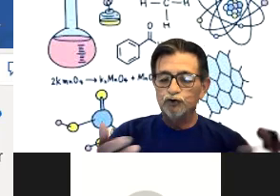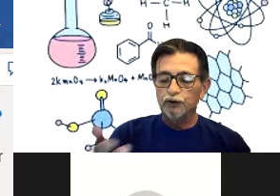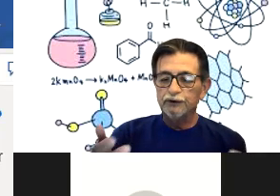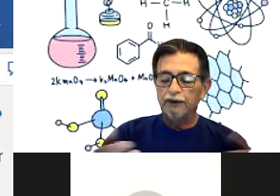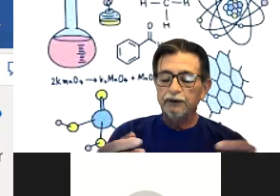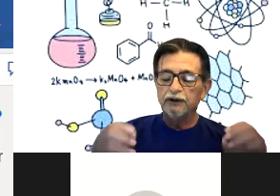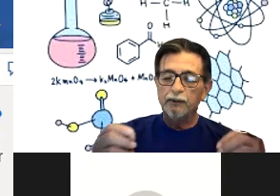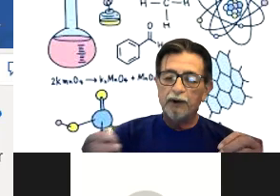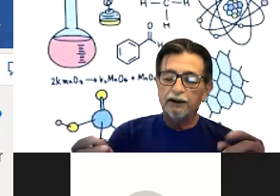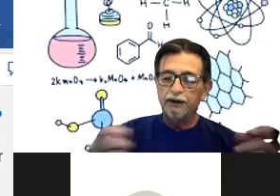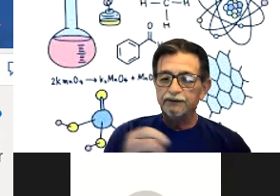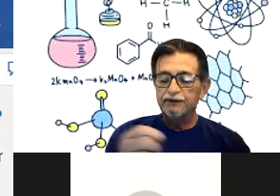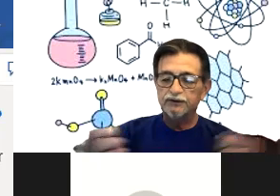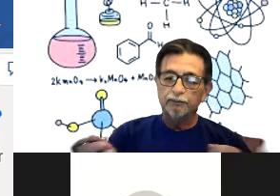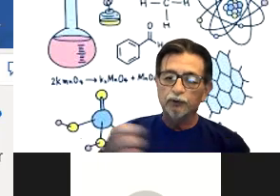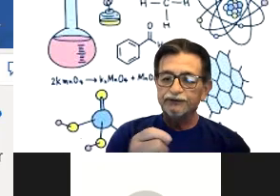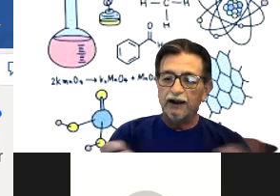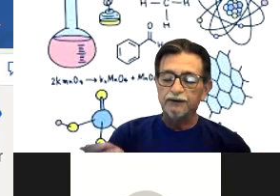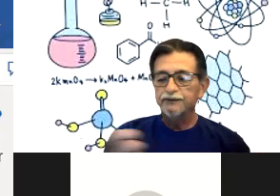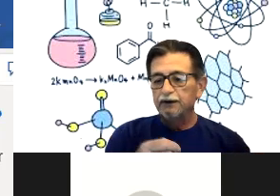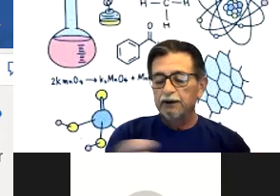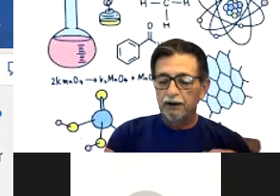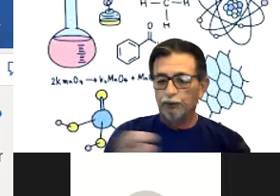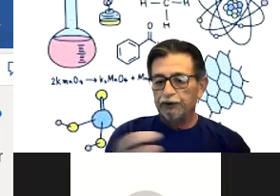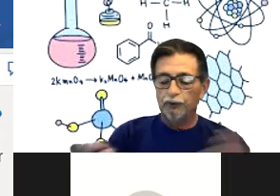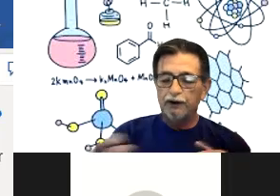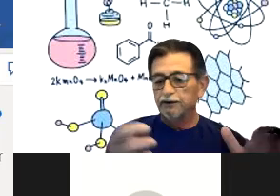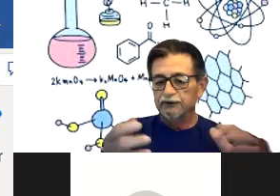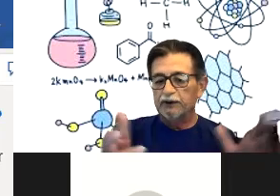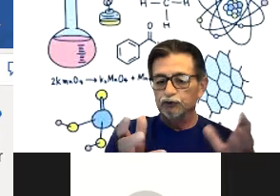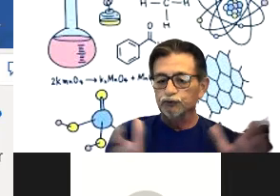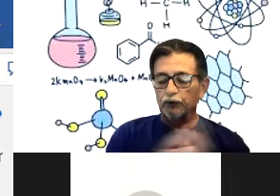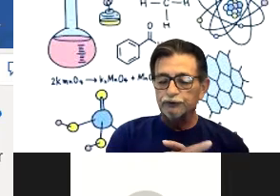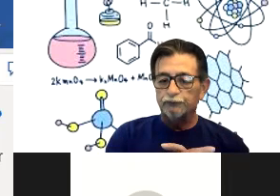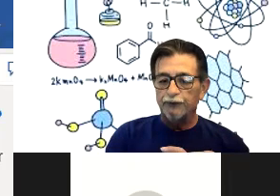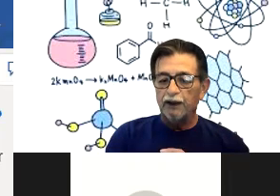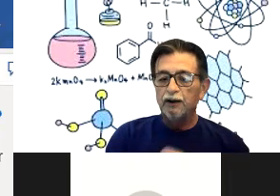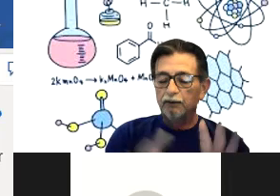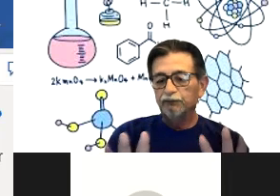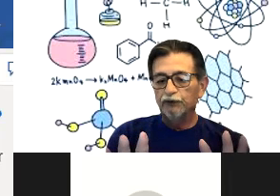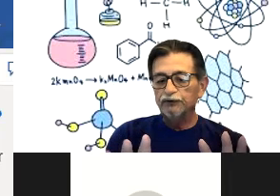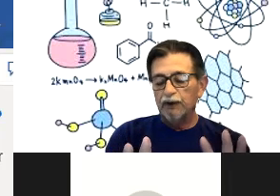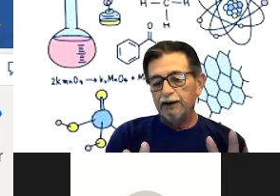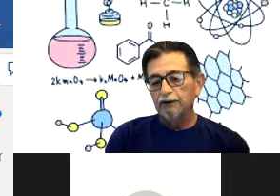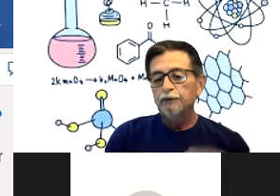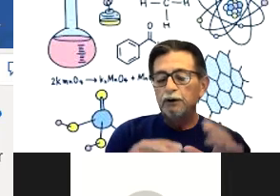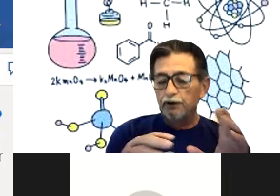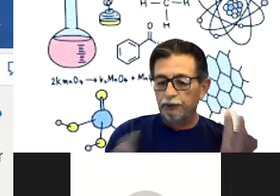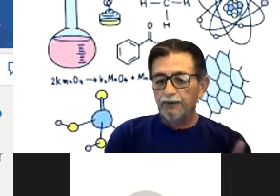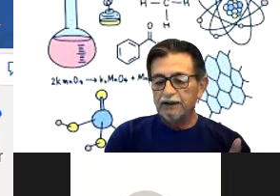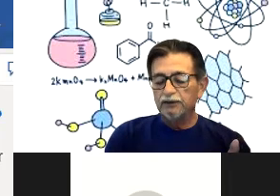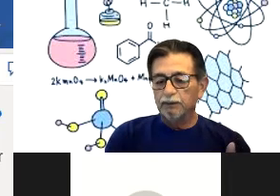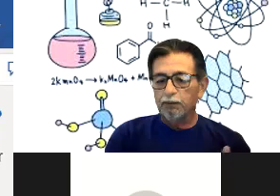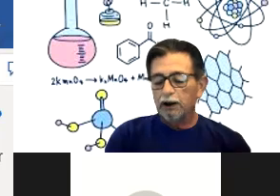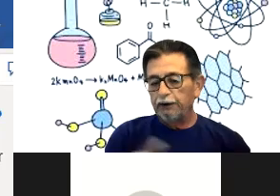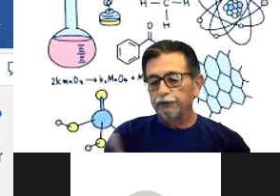Those two the double bond can exist on both sides, and we create a special structure for that. But for us right now,